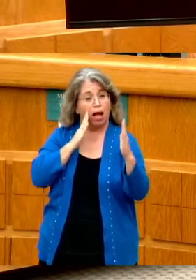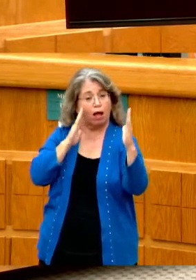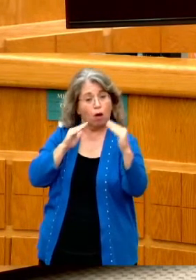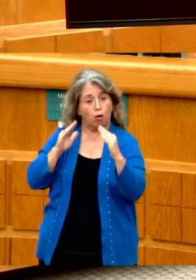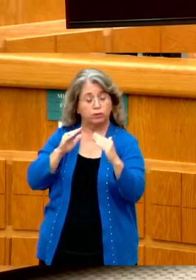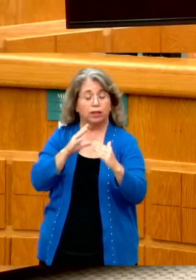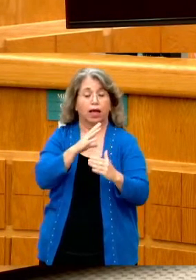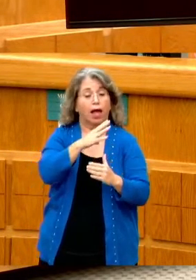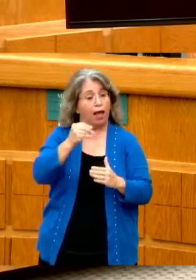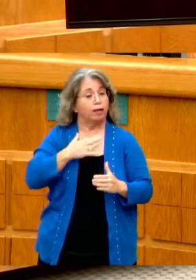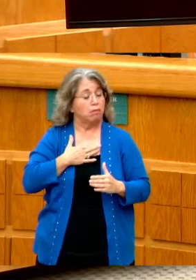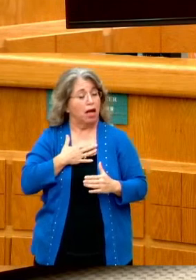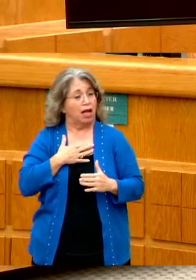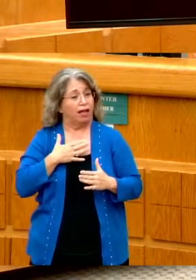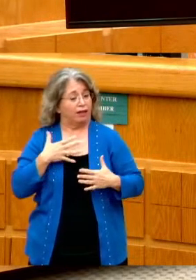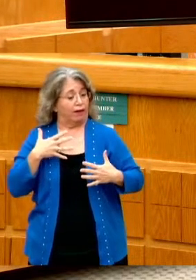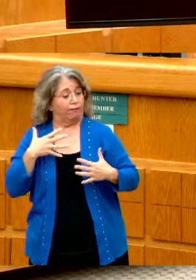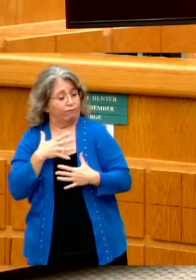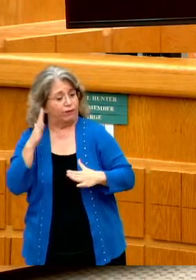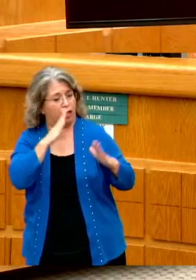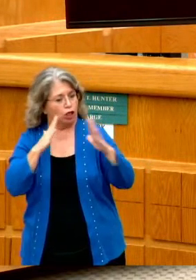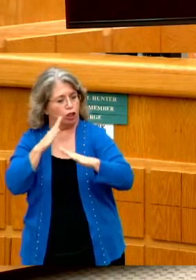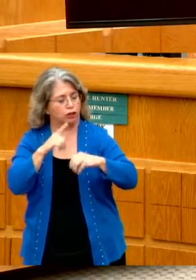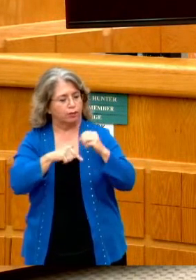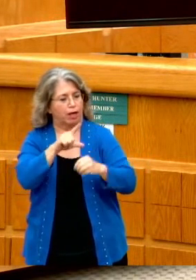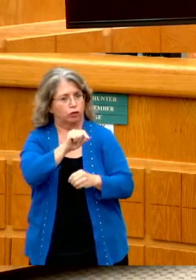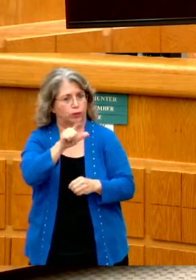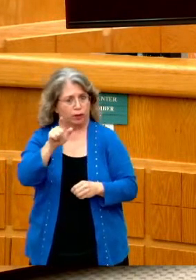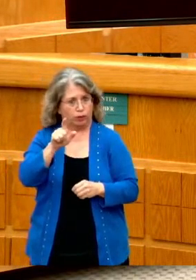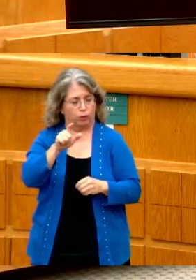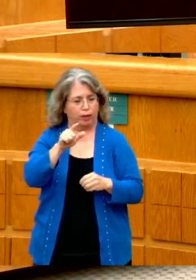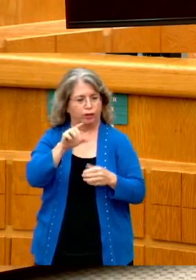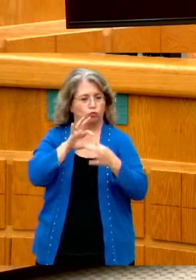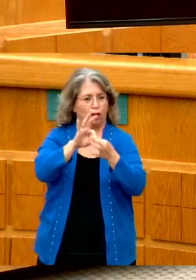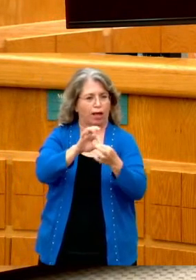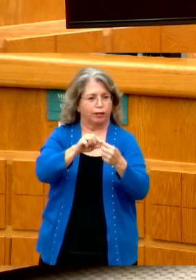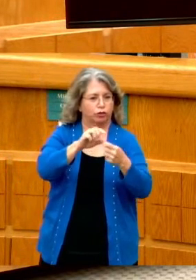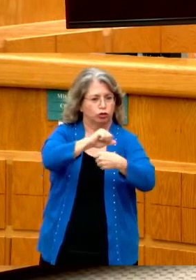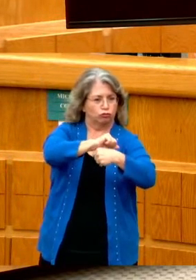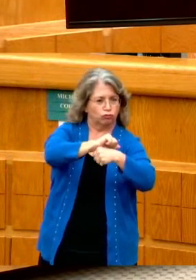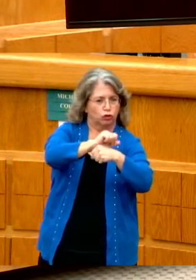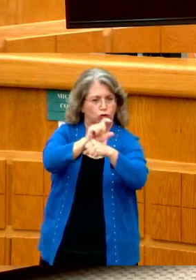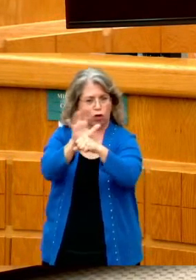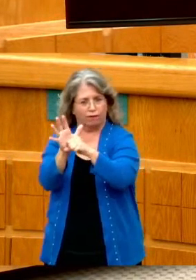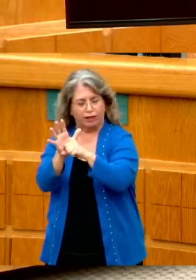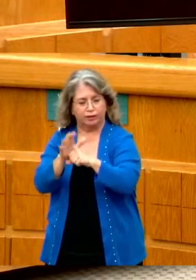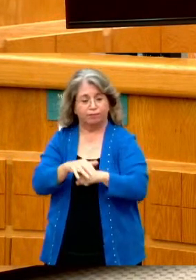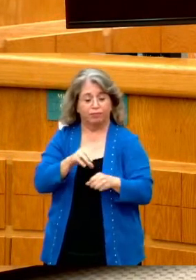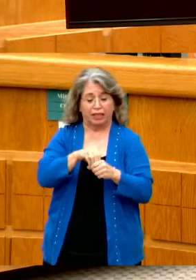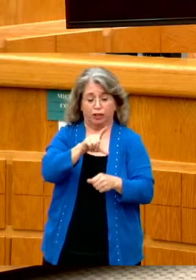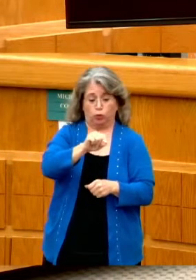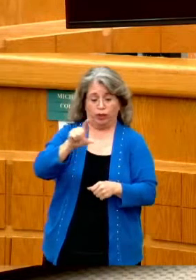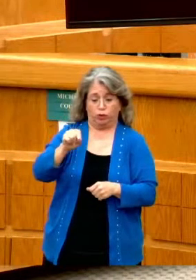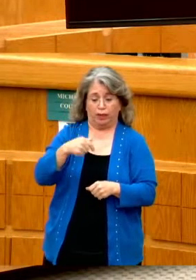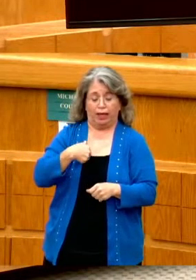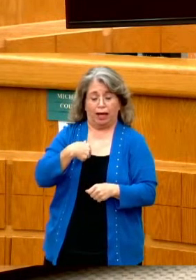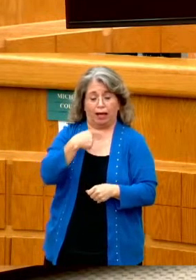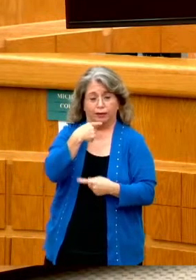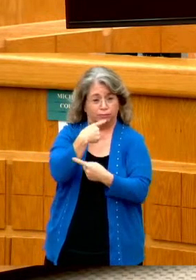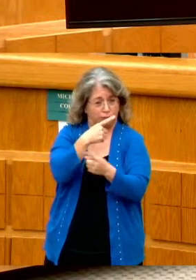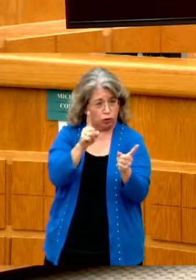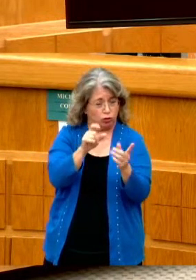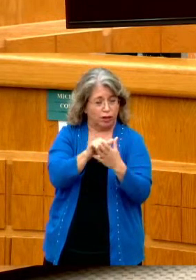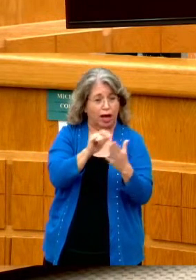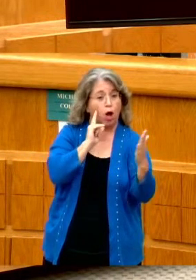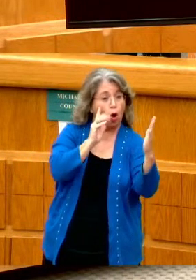fears for 2021 with regards to the coronavirus. In 2020, I said hope is not a strategy, but there's